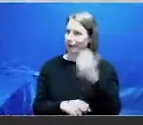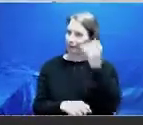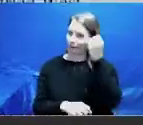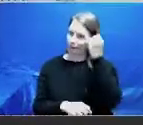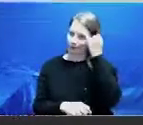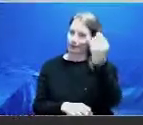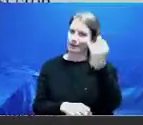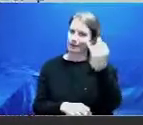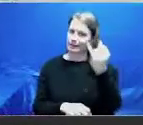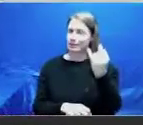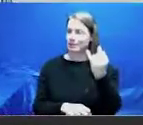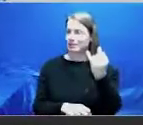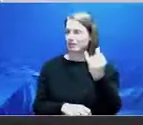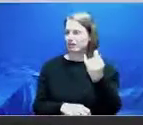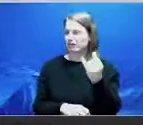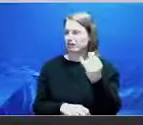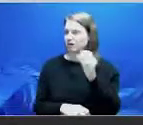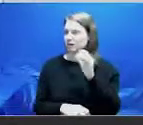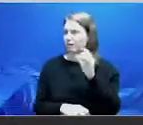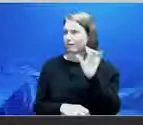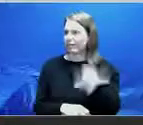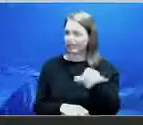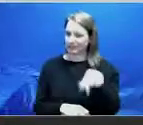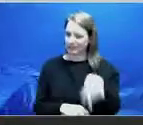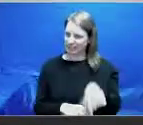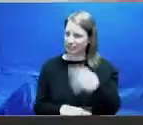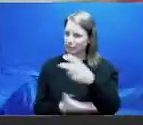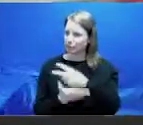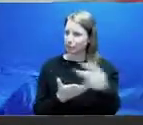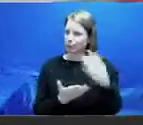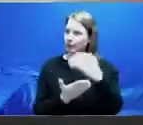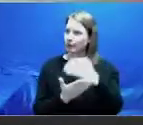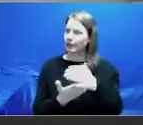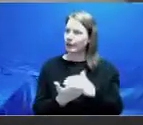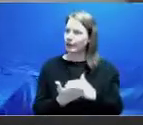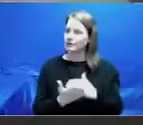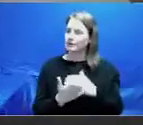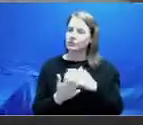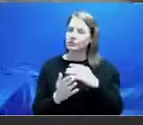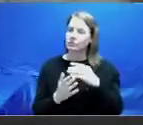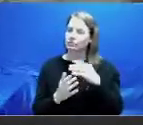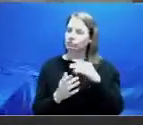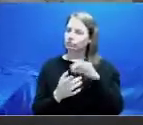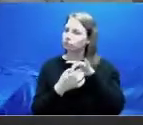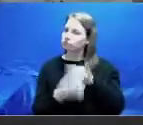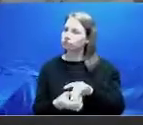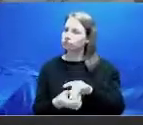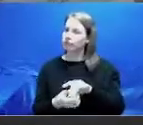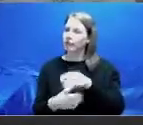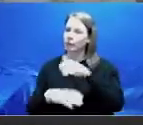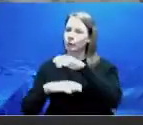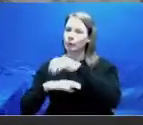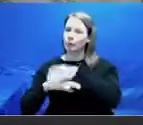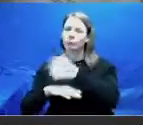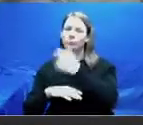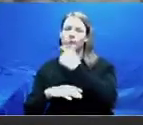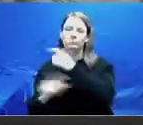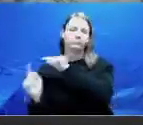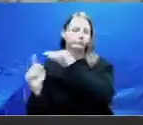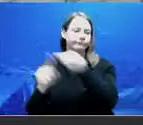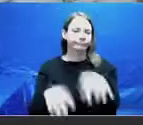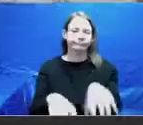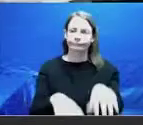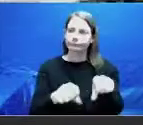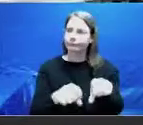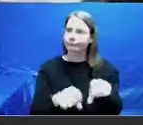of Jamestown, Virginia. Today, the students will read a short passage and select key words. They will then